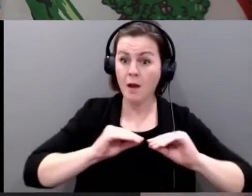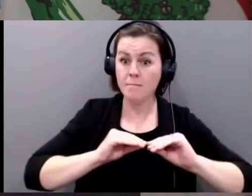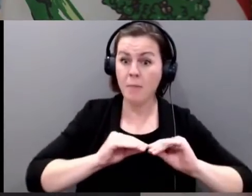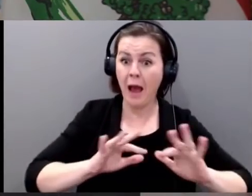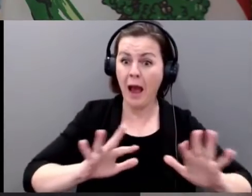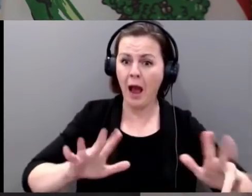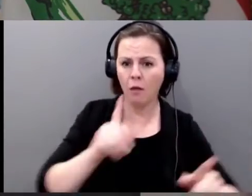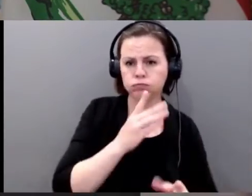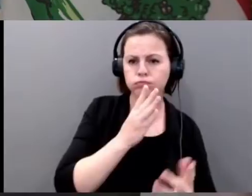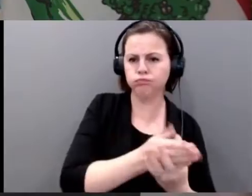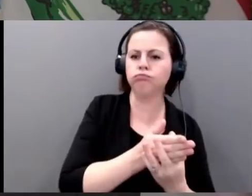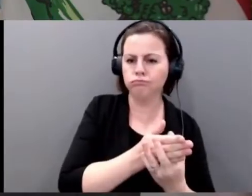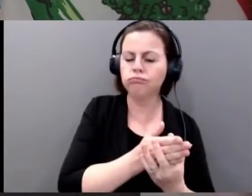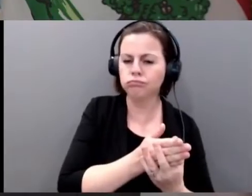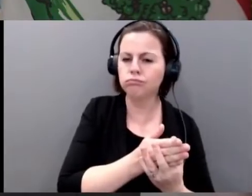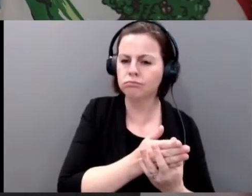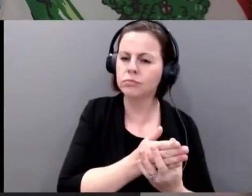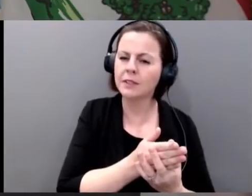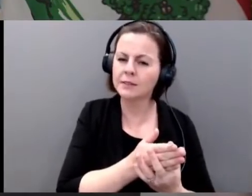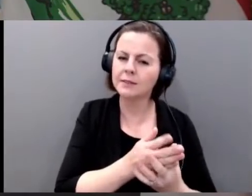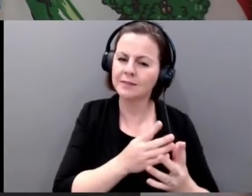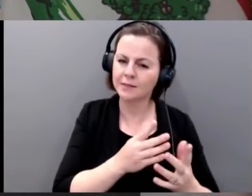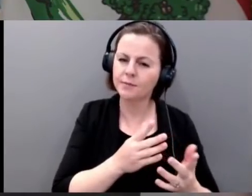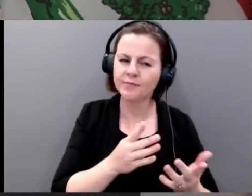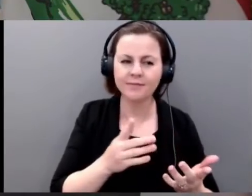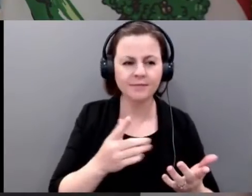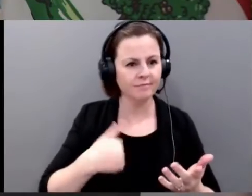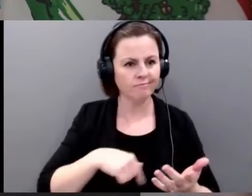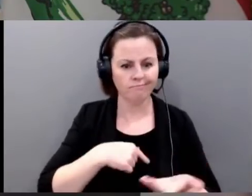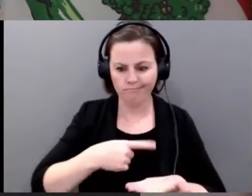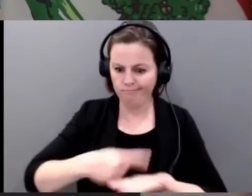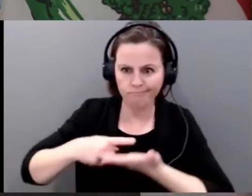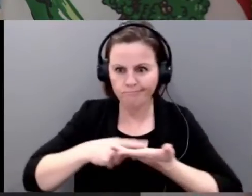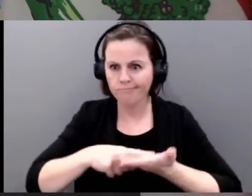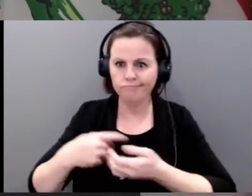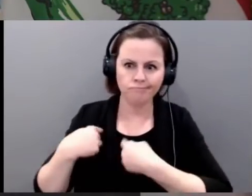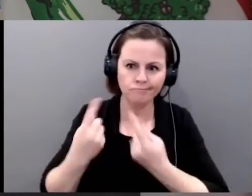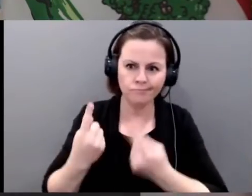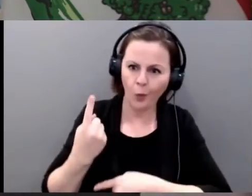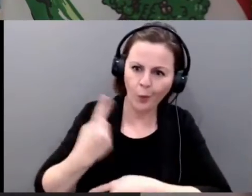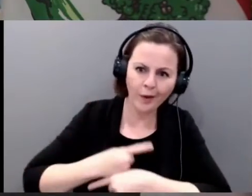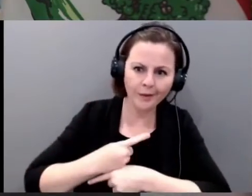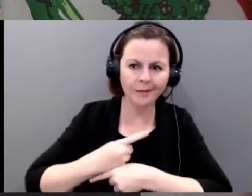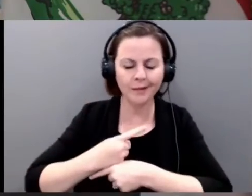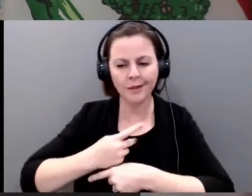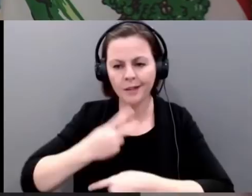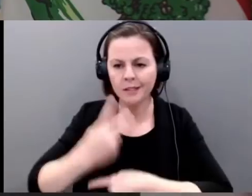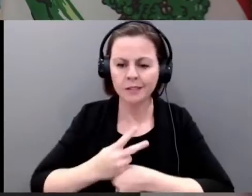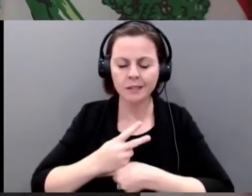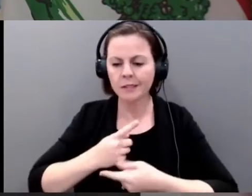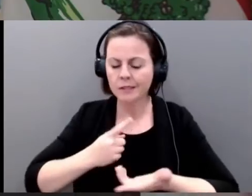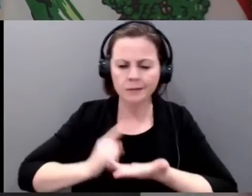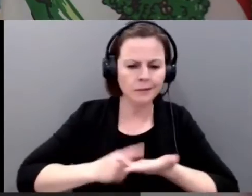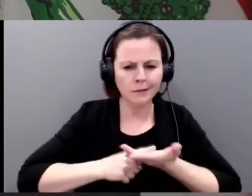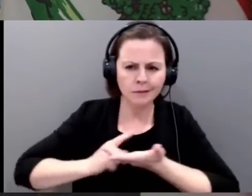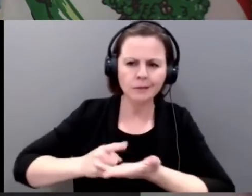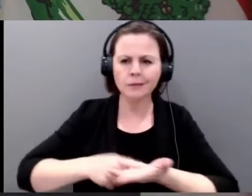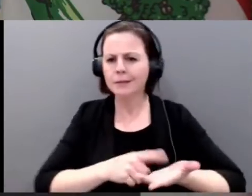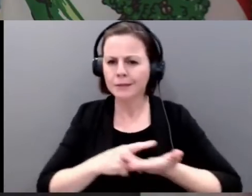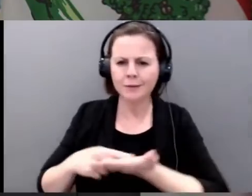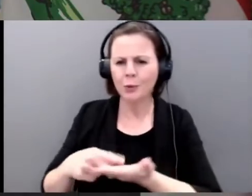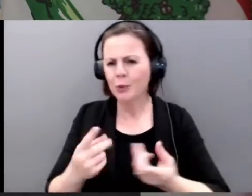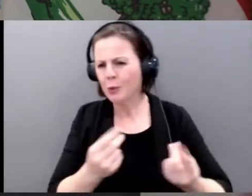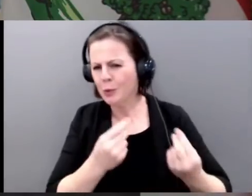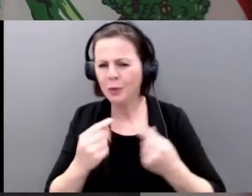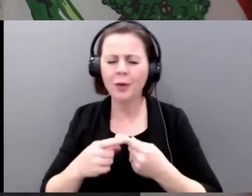that's where we've talked about this for a day or more now, maybe, and obviously we don't want to be